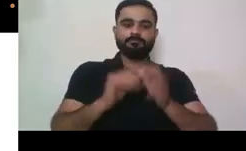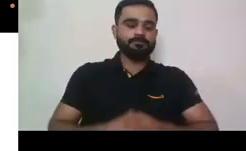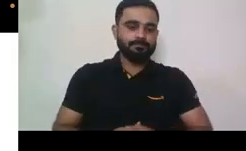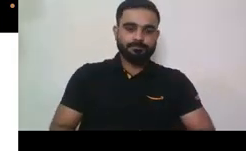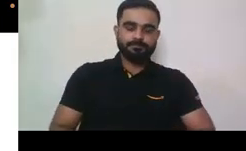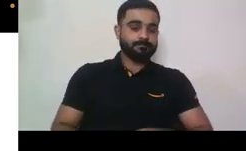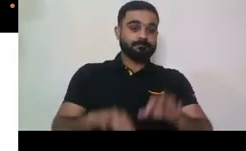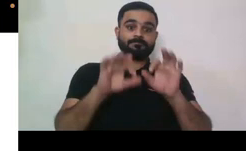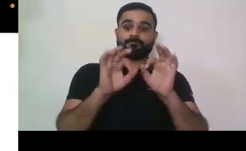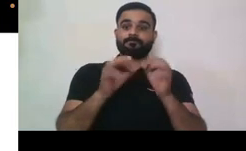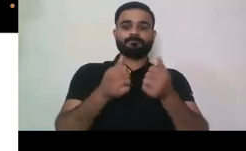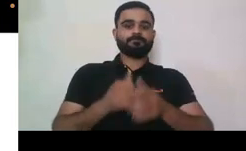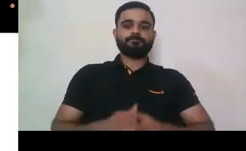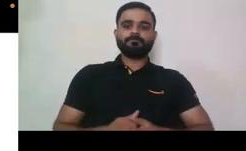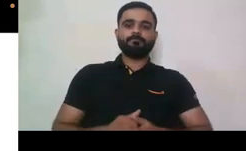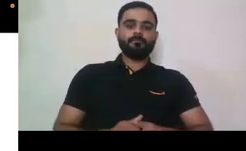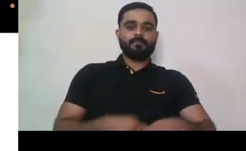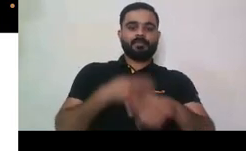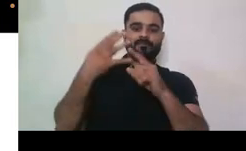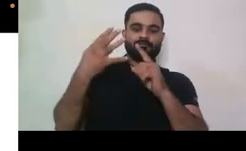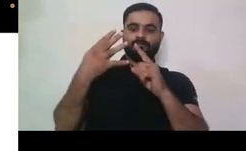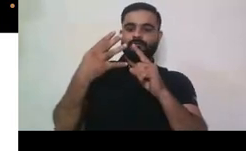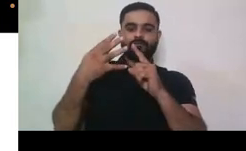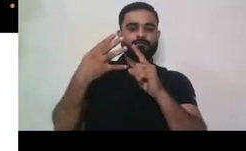Yeah. Fourth one,